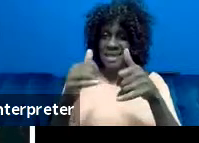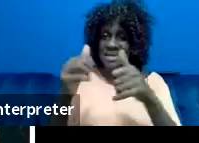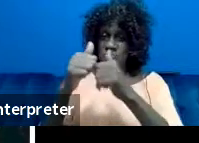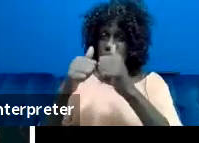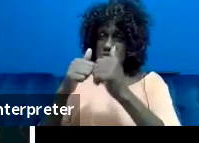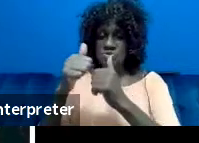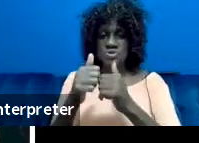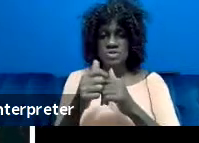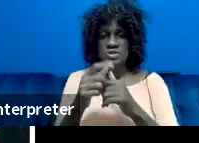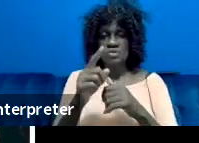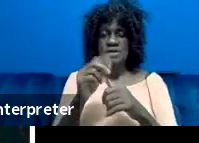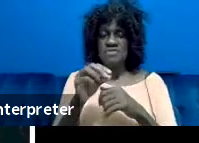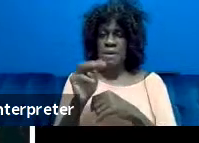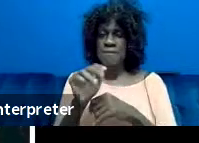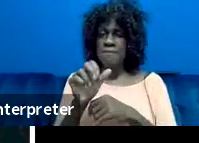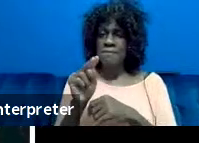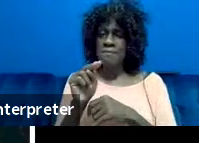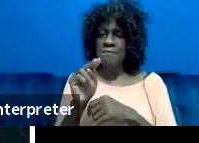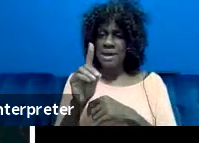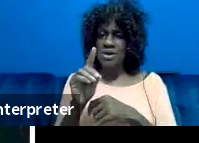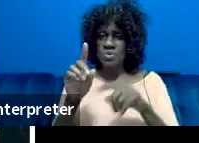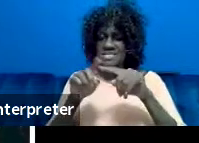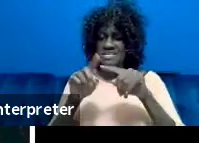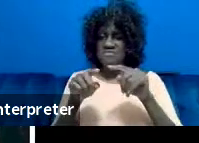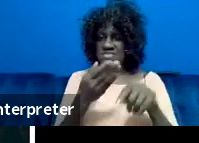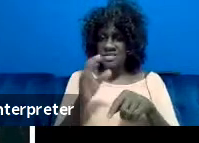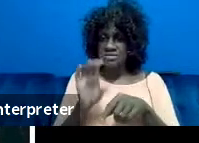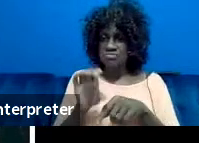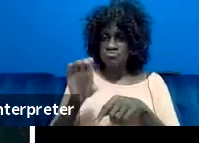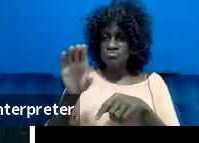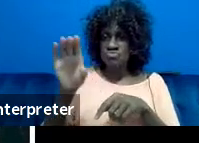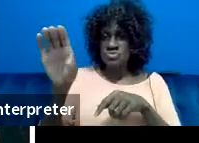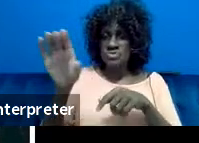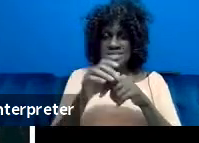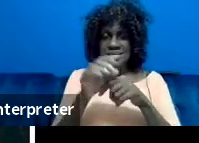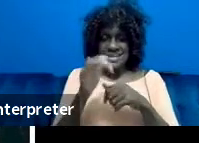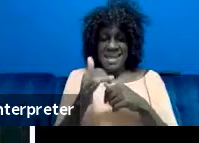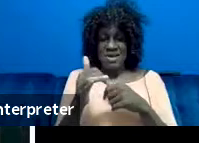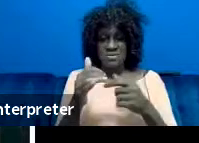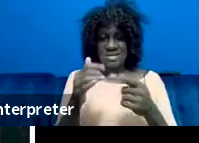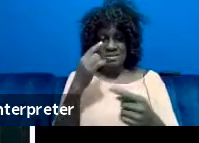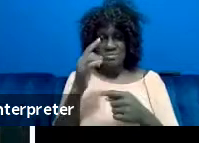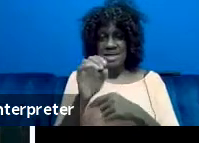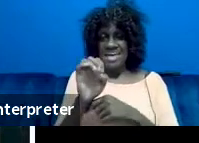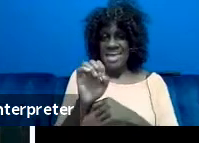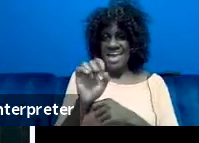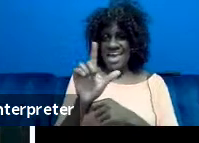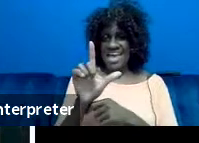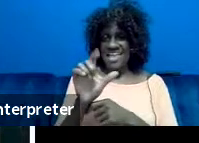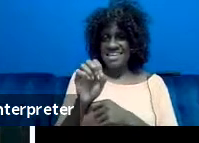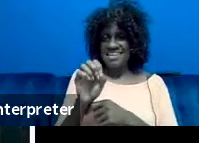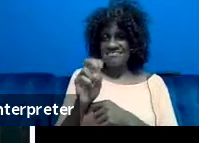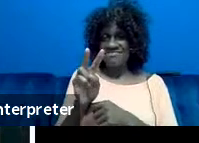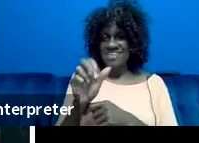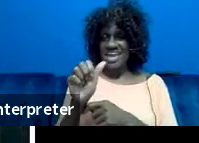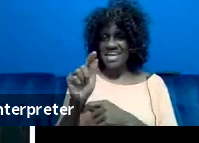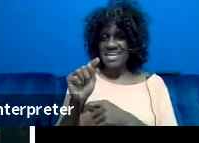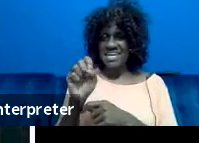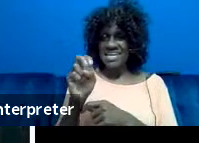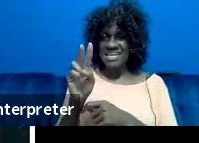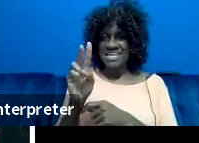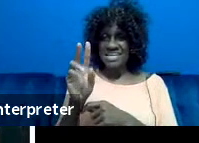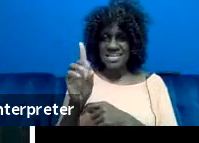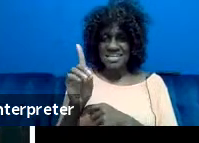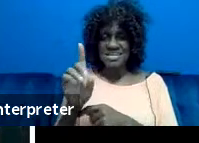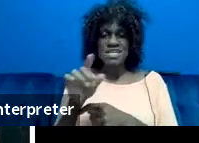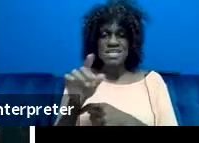that's where we had that mound with several things on it. It's a composite play structure. Now they're considered elevated up there. And components are only counted once.